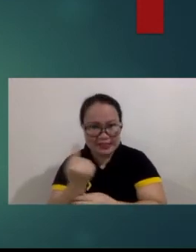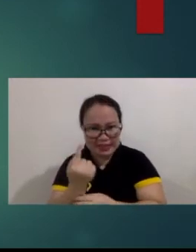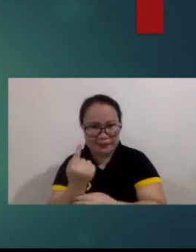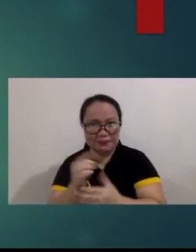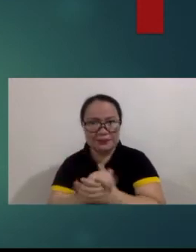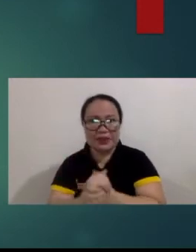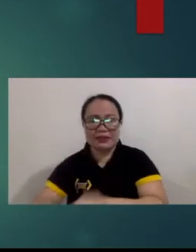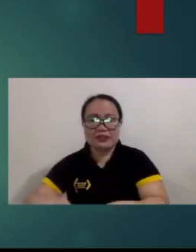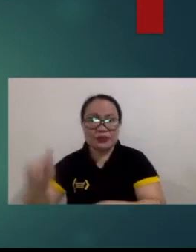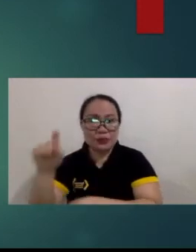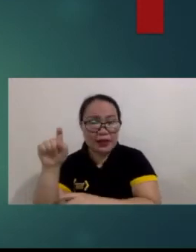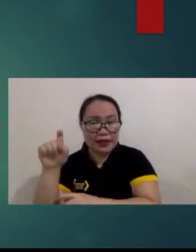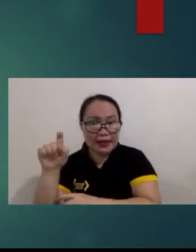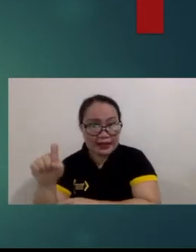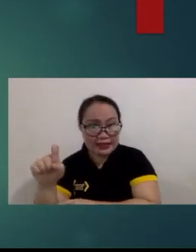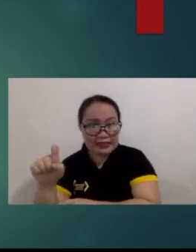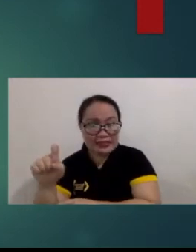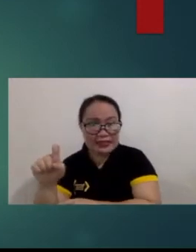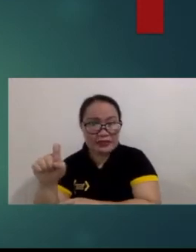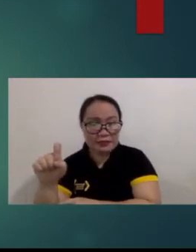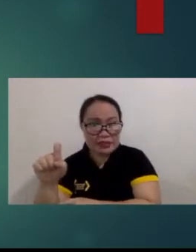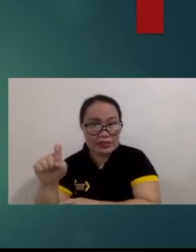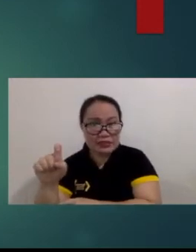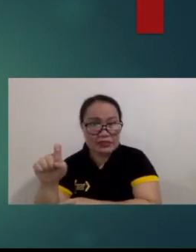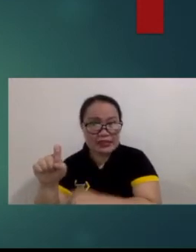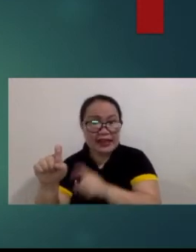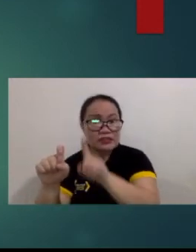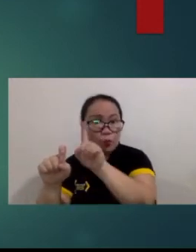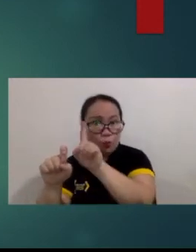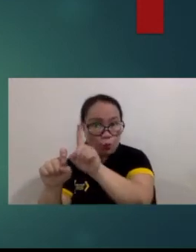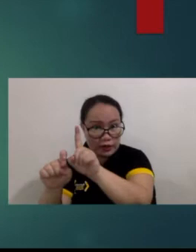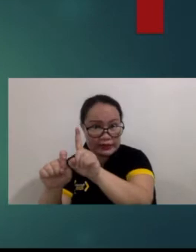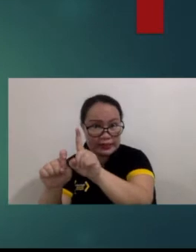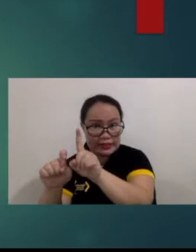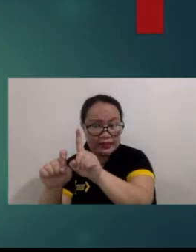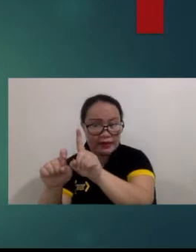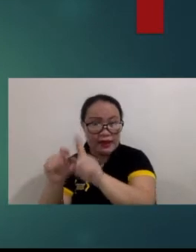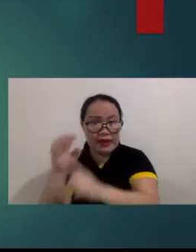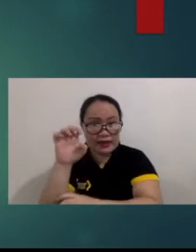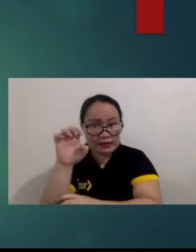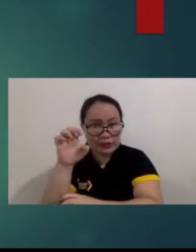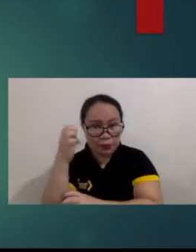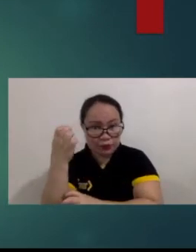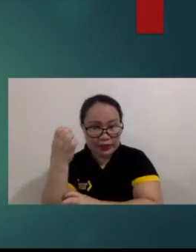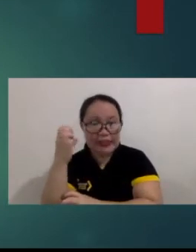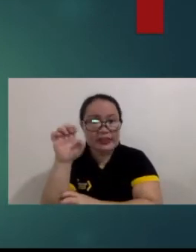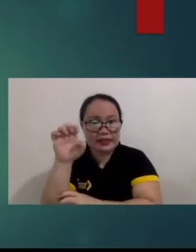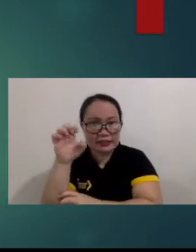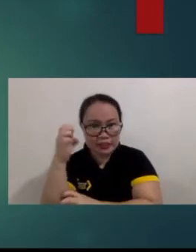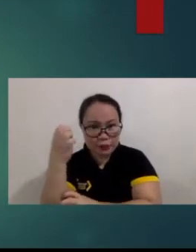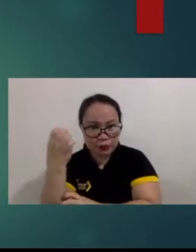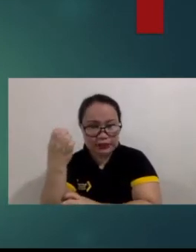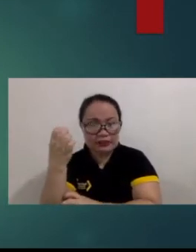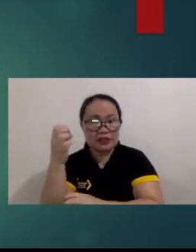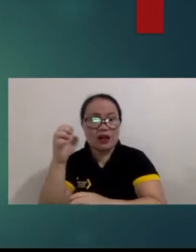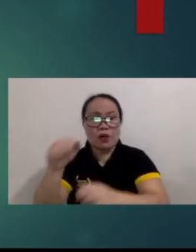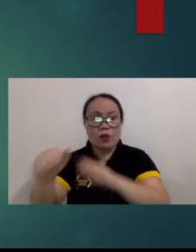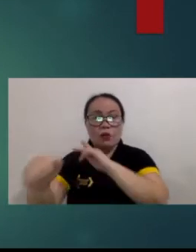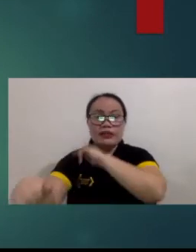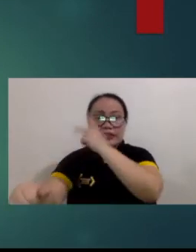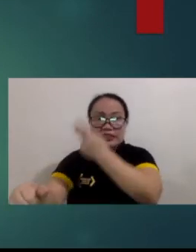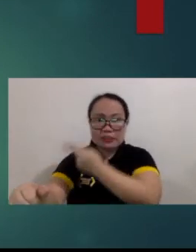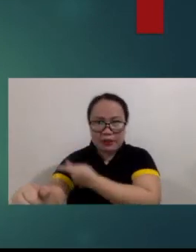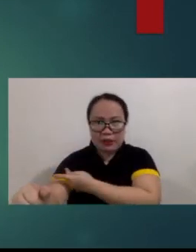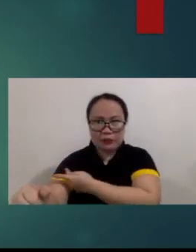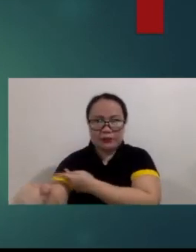the time. So x means it has one exponent as the exponent